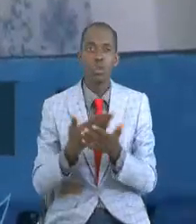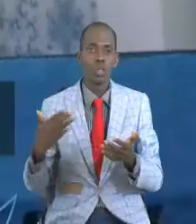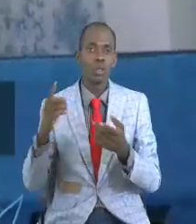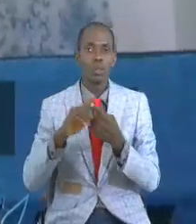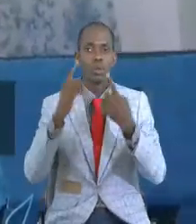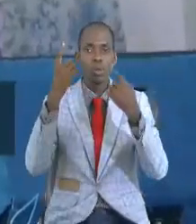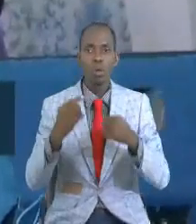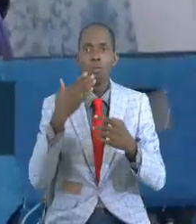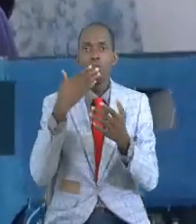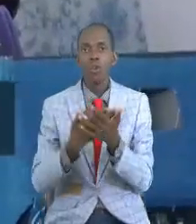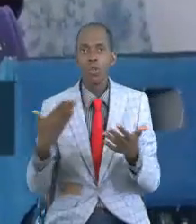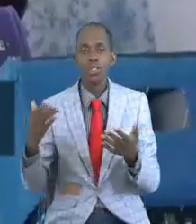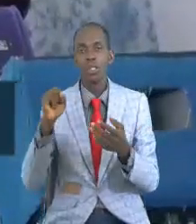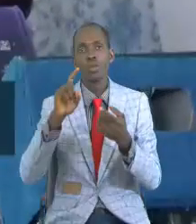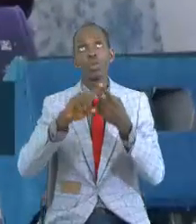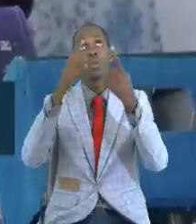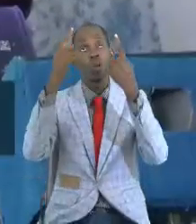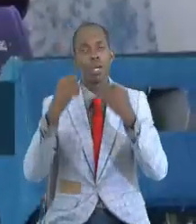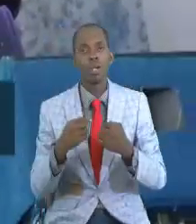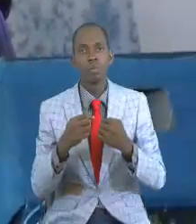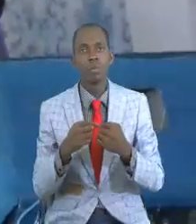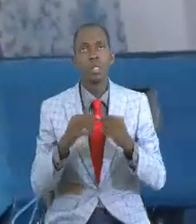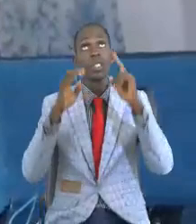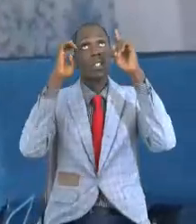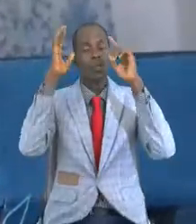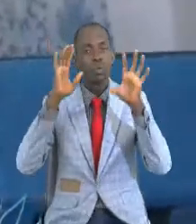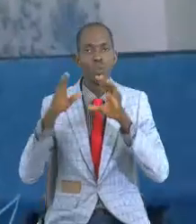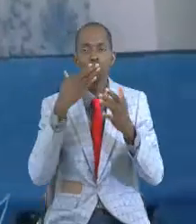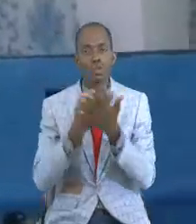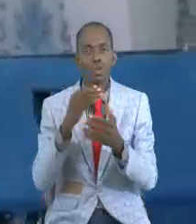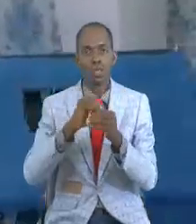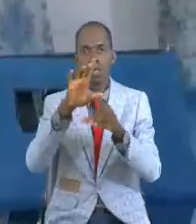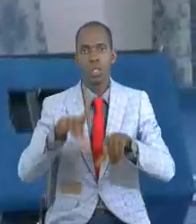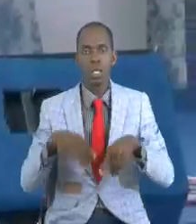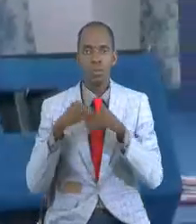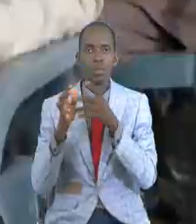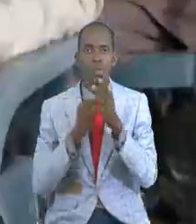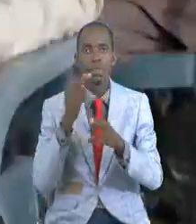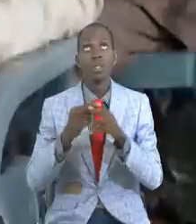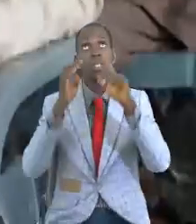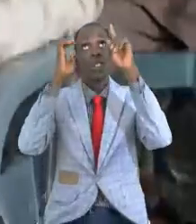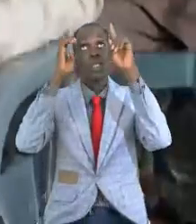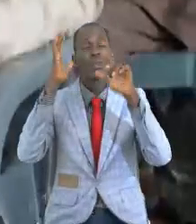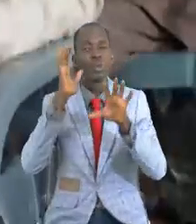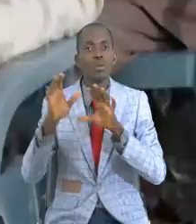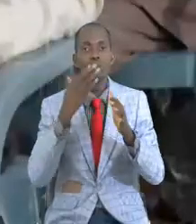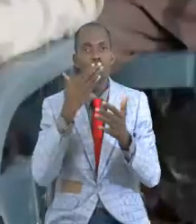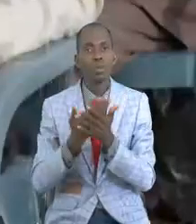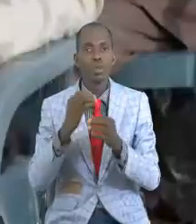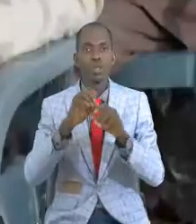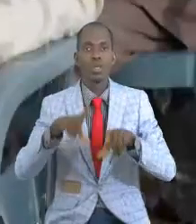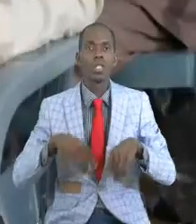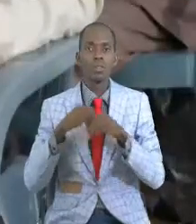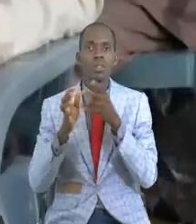things to come you'll do good in your life i said you'll do good in your life it is say